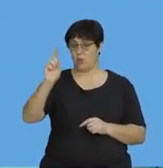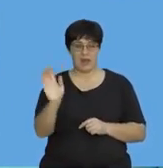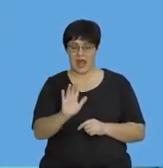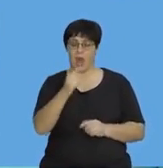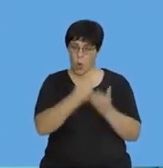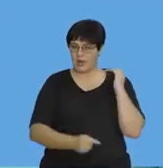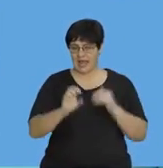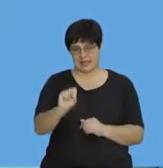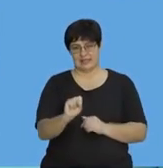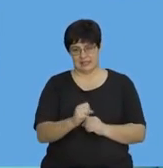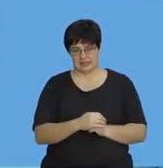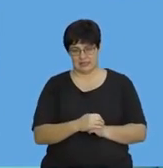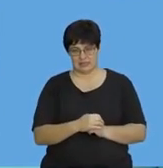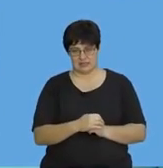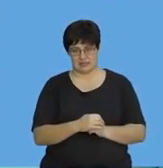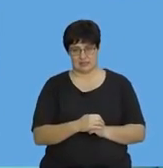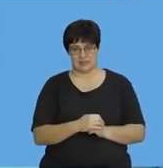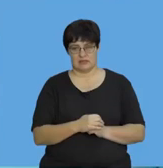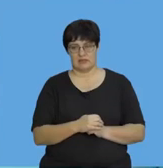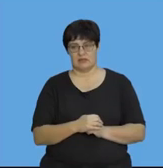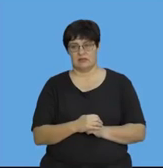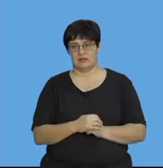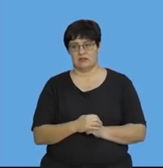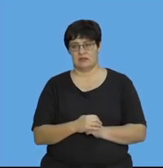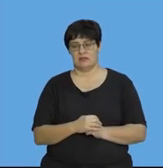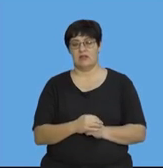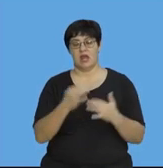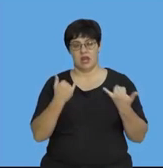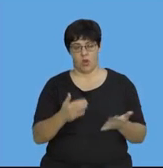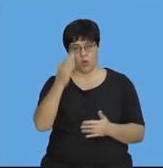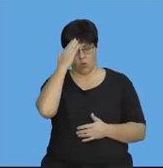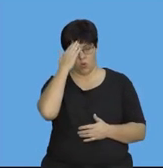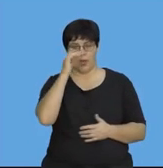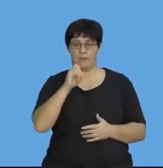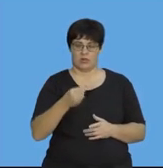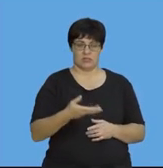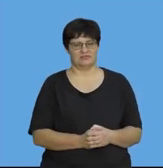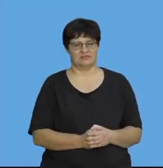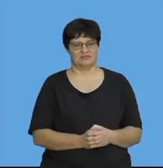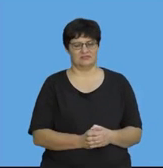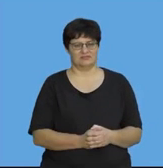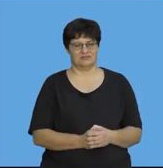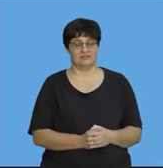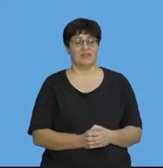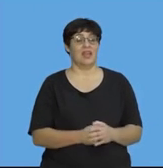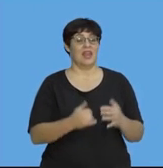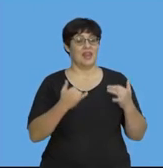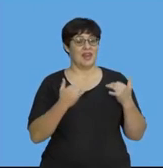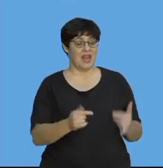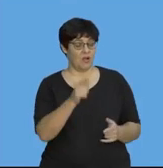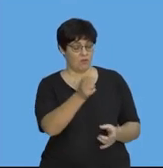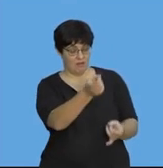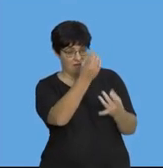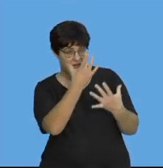just seconds. Newton times seconds. We now know what the impulse is. Now they say to